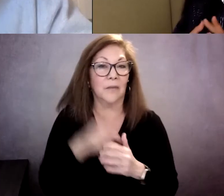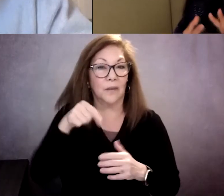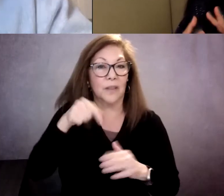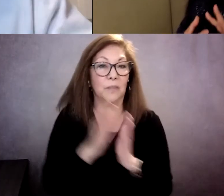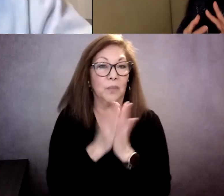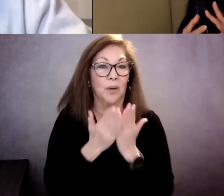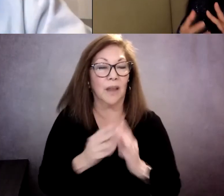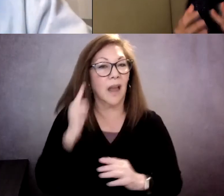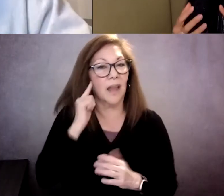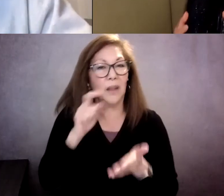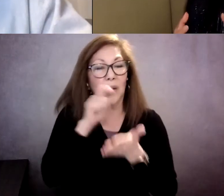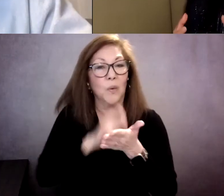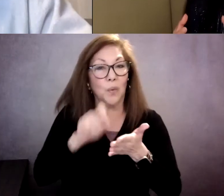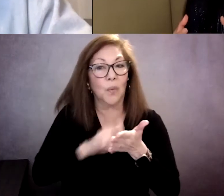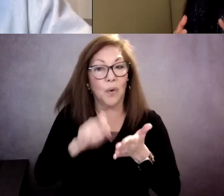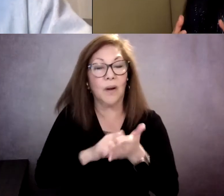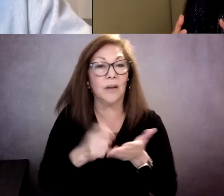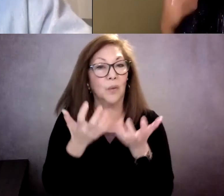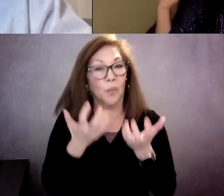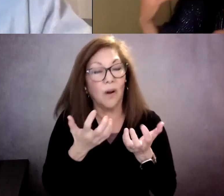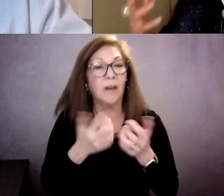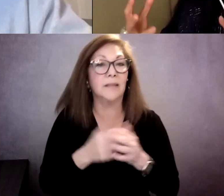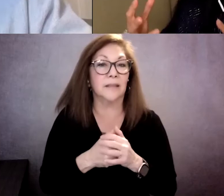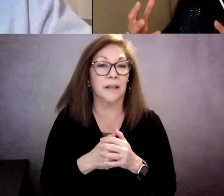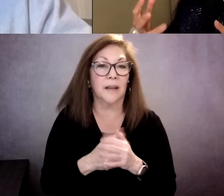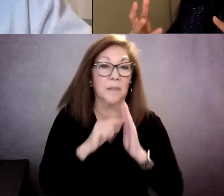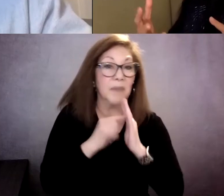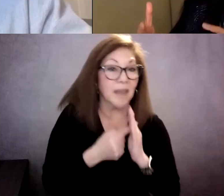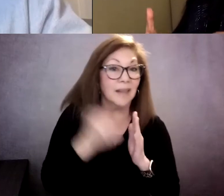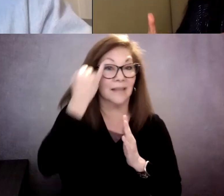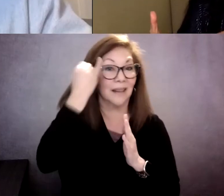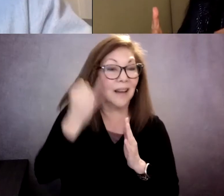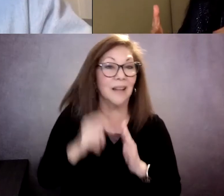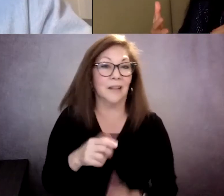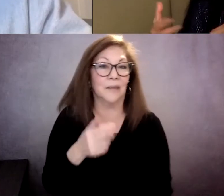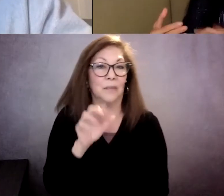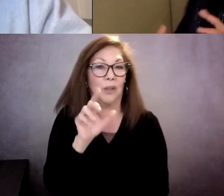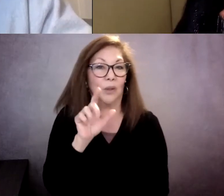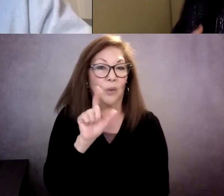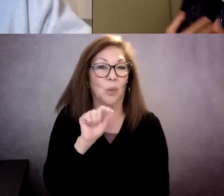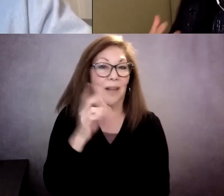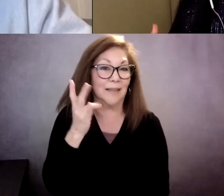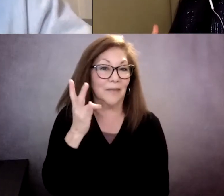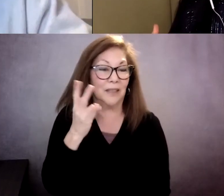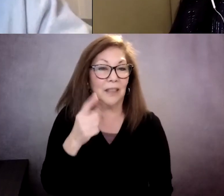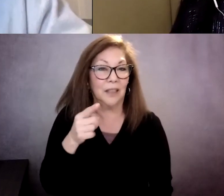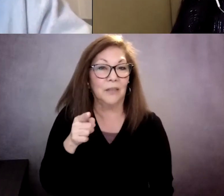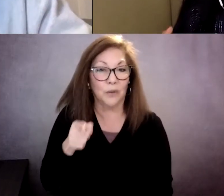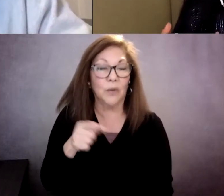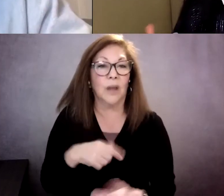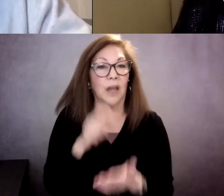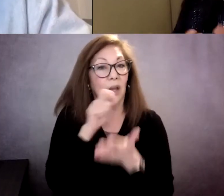I think you wrote that you wanted it began as an idea in 2017 for you, right? And you